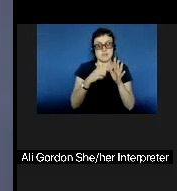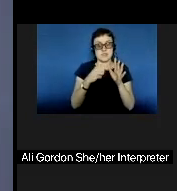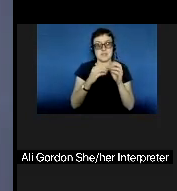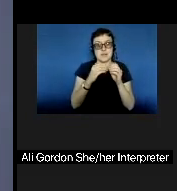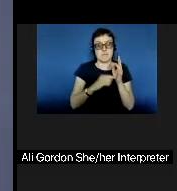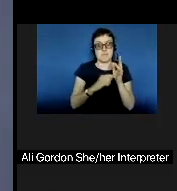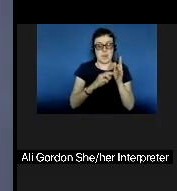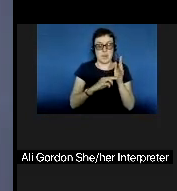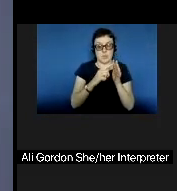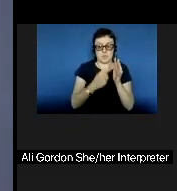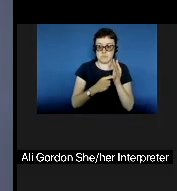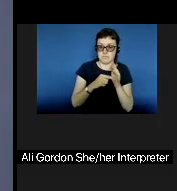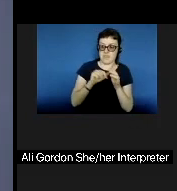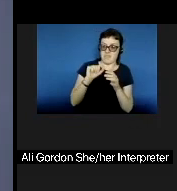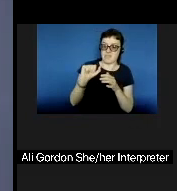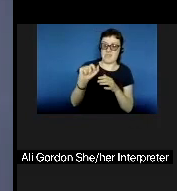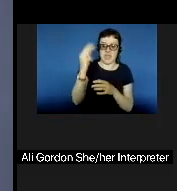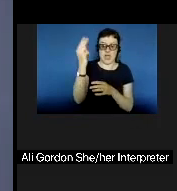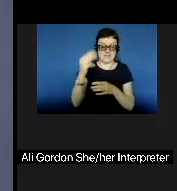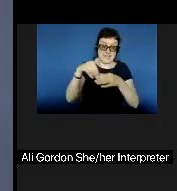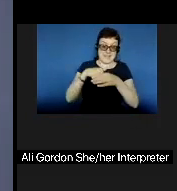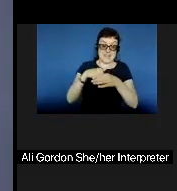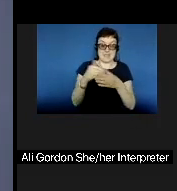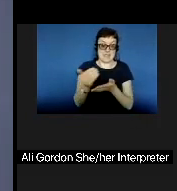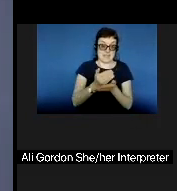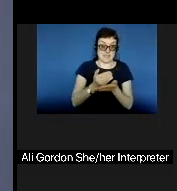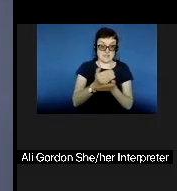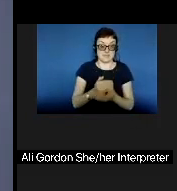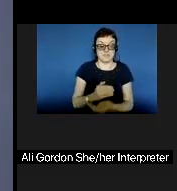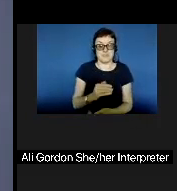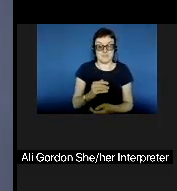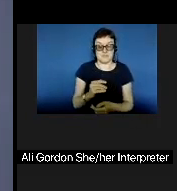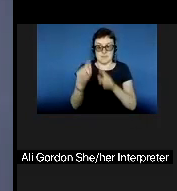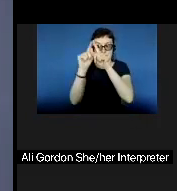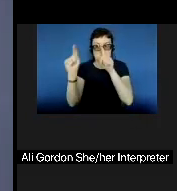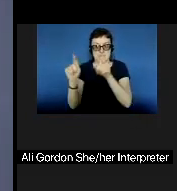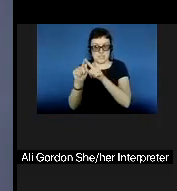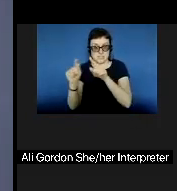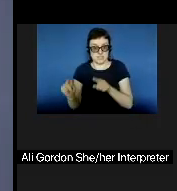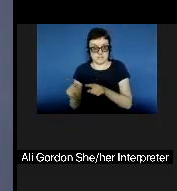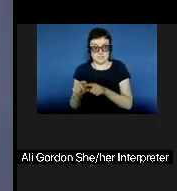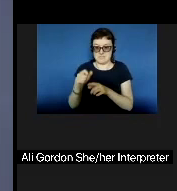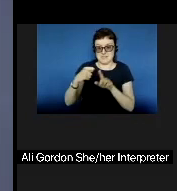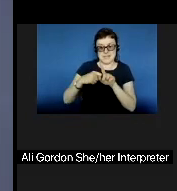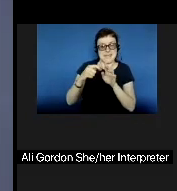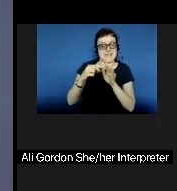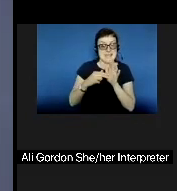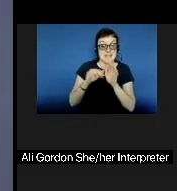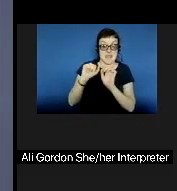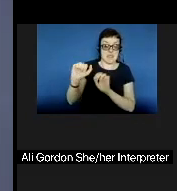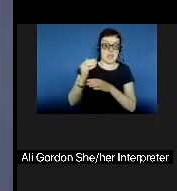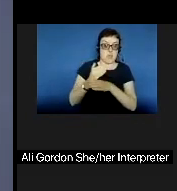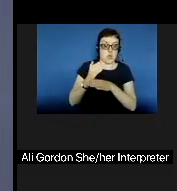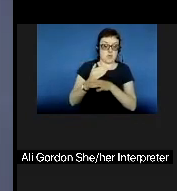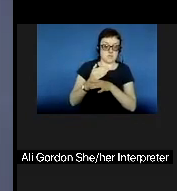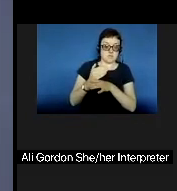in the Art Extraordinary Collection. And the works on the right-hand side of this slide are Kin's works in response to their research